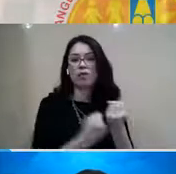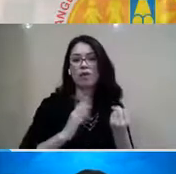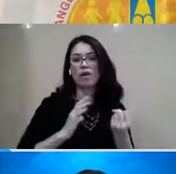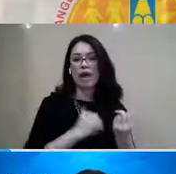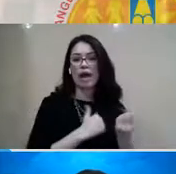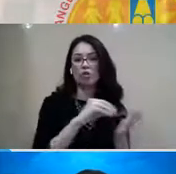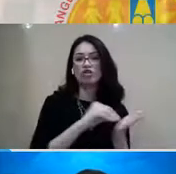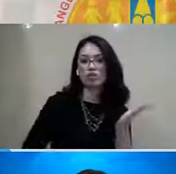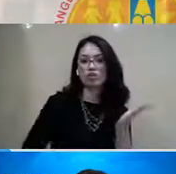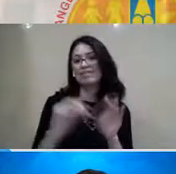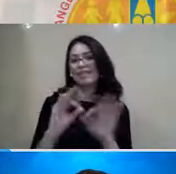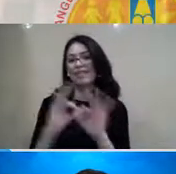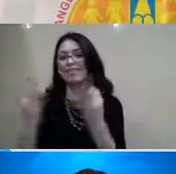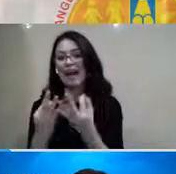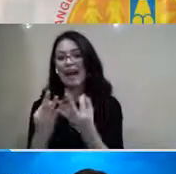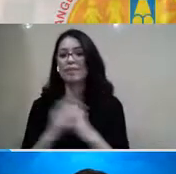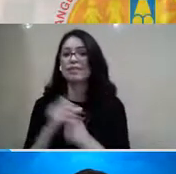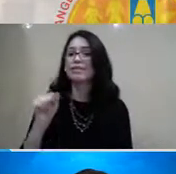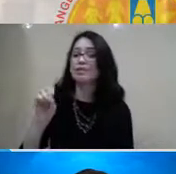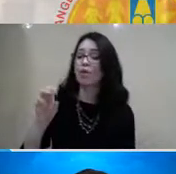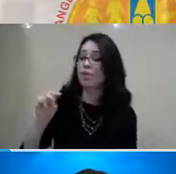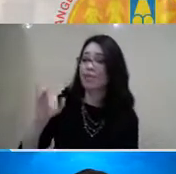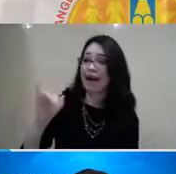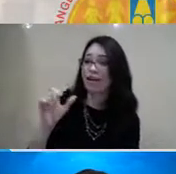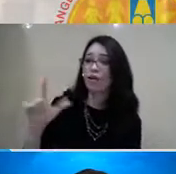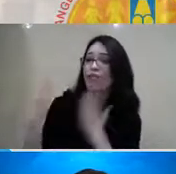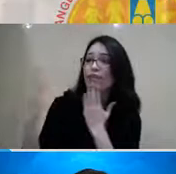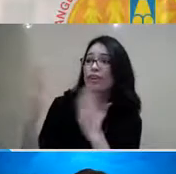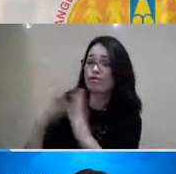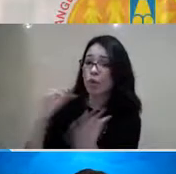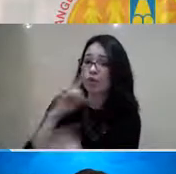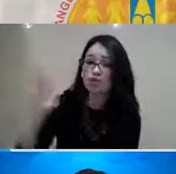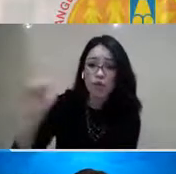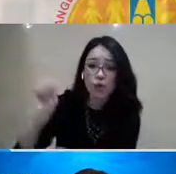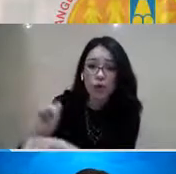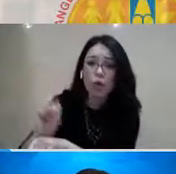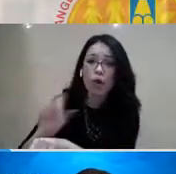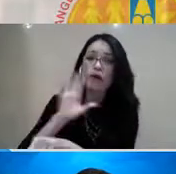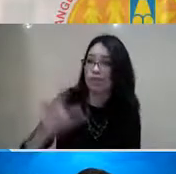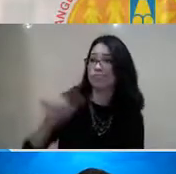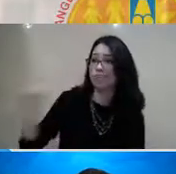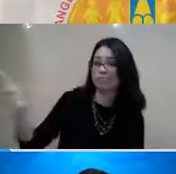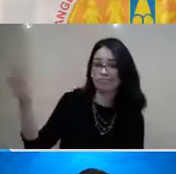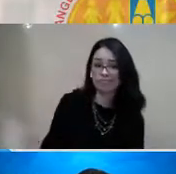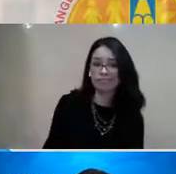school. So Mike and David, thank you for your work, and I'll turn it over to you.